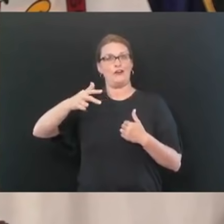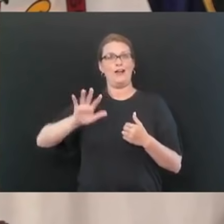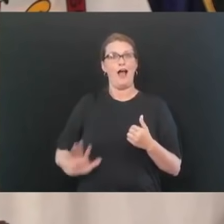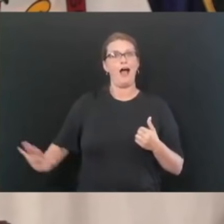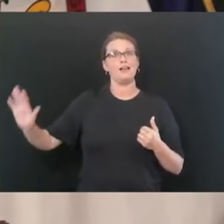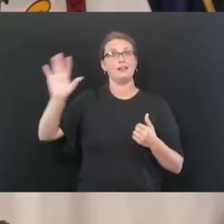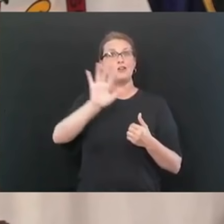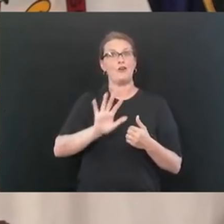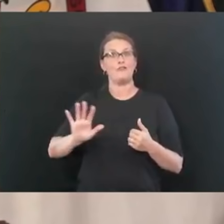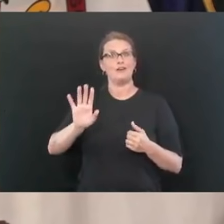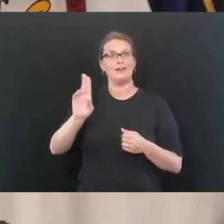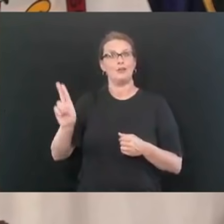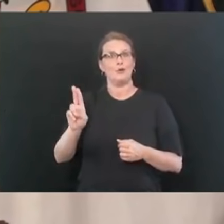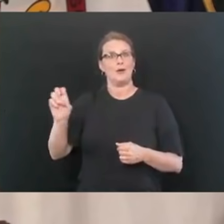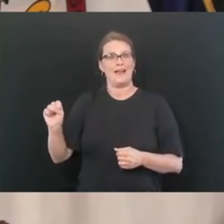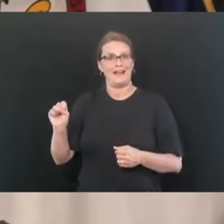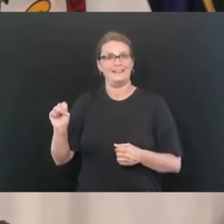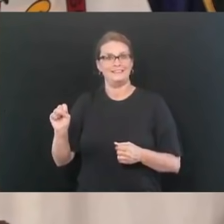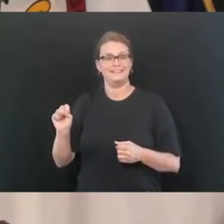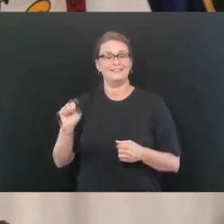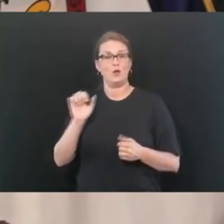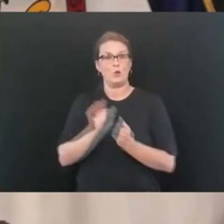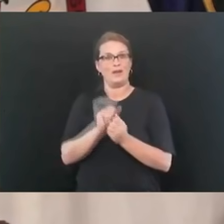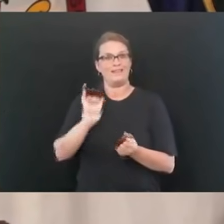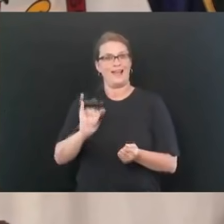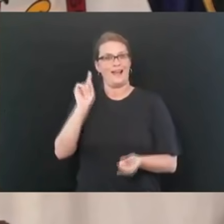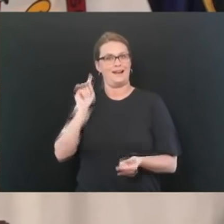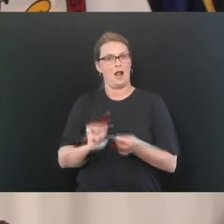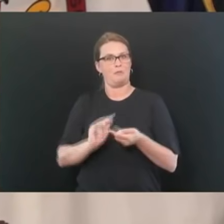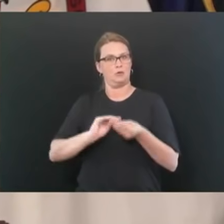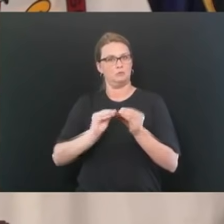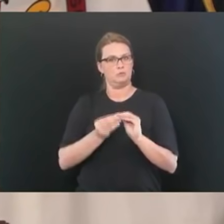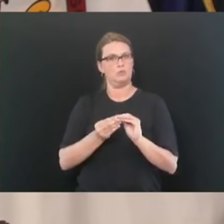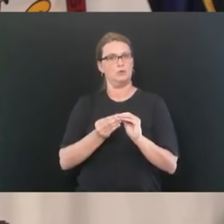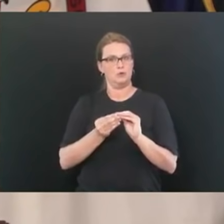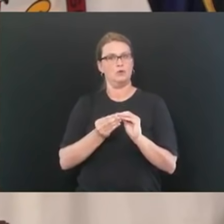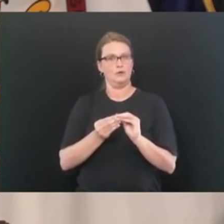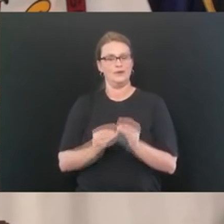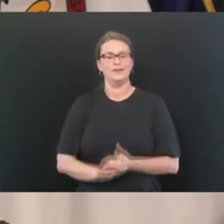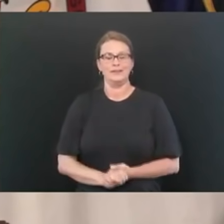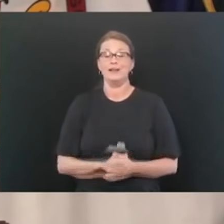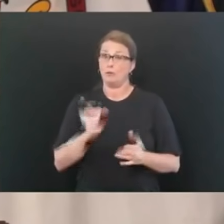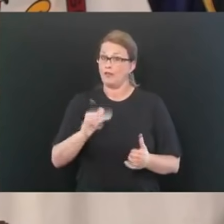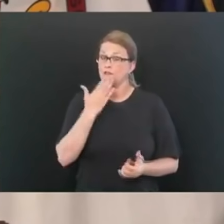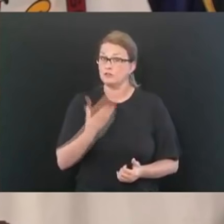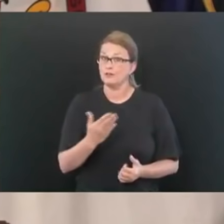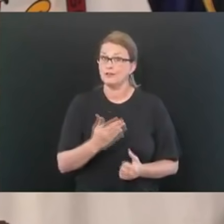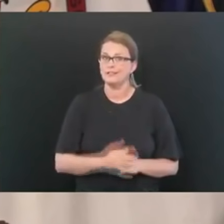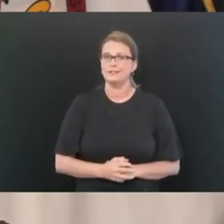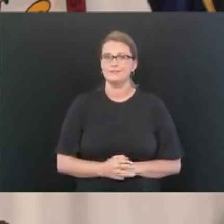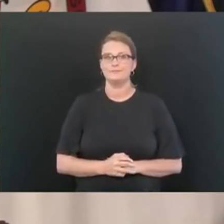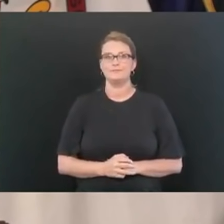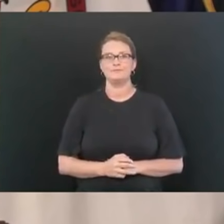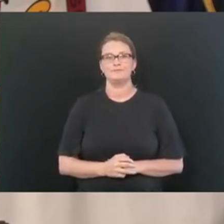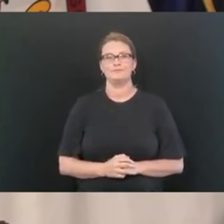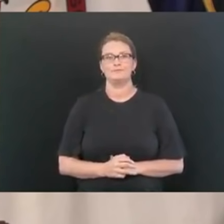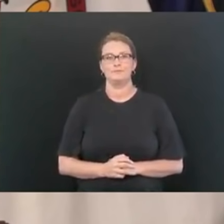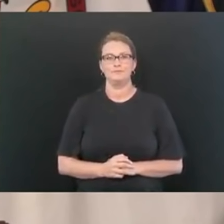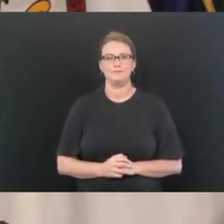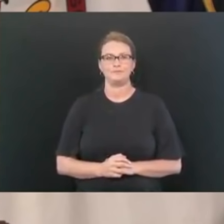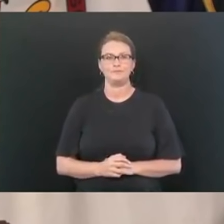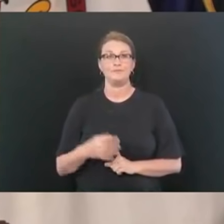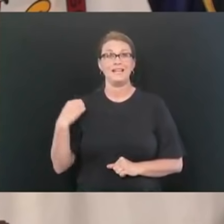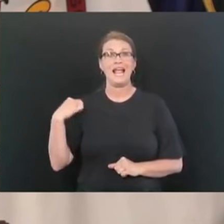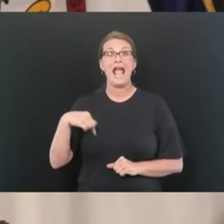with the lowest rate, which is really good. Over the weekend now, we have trended to where our